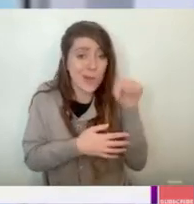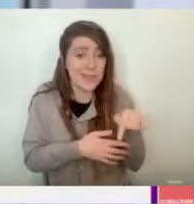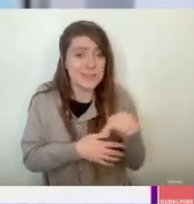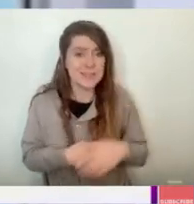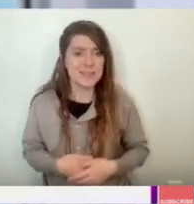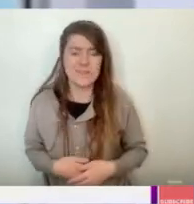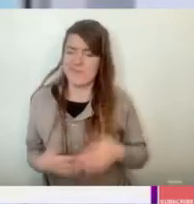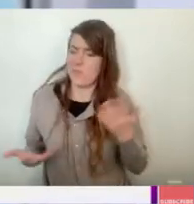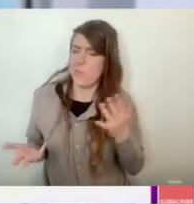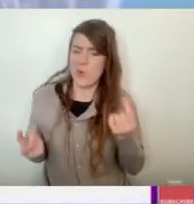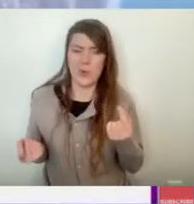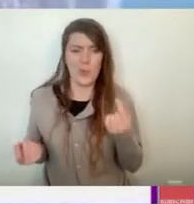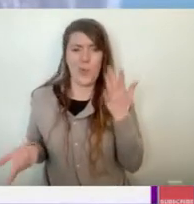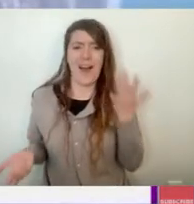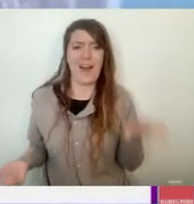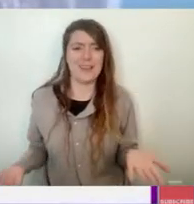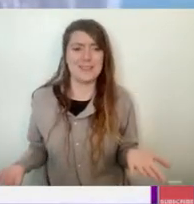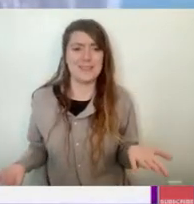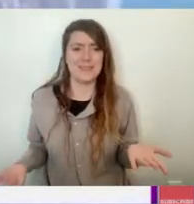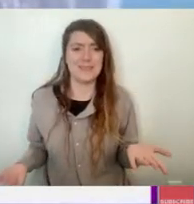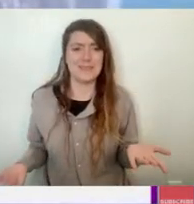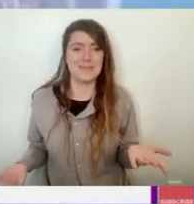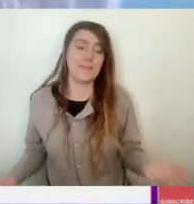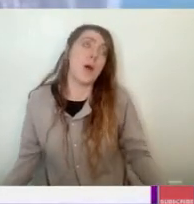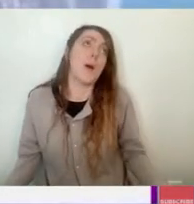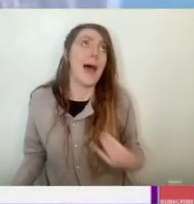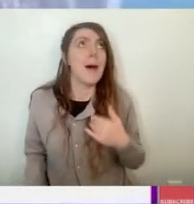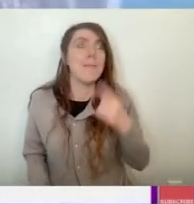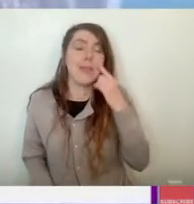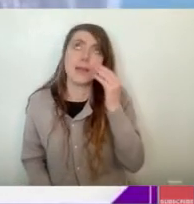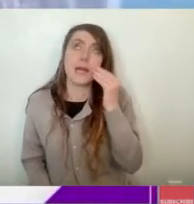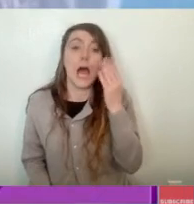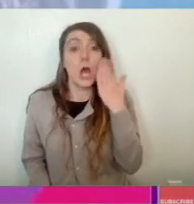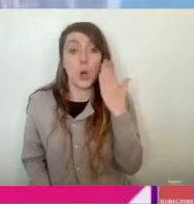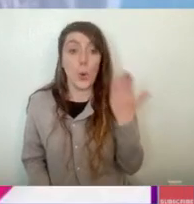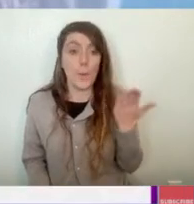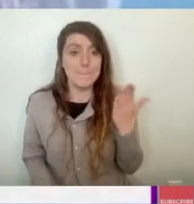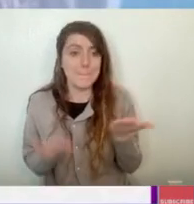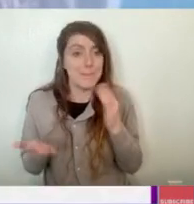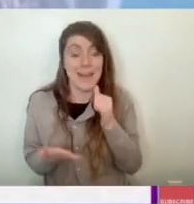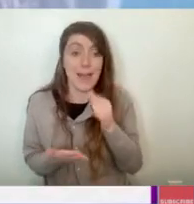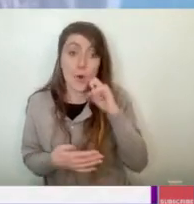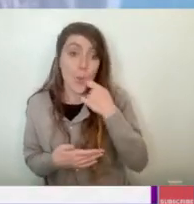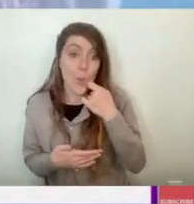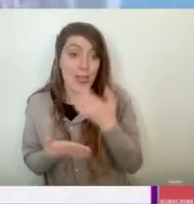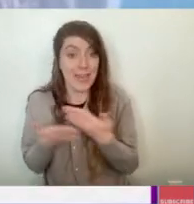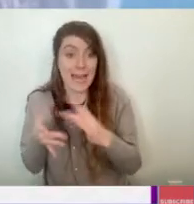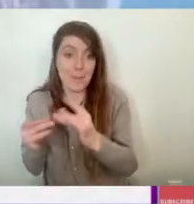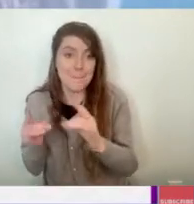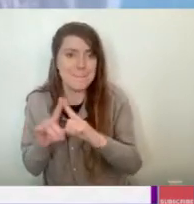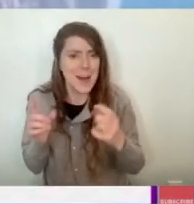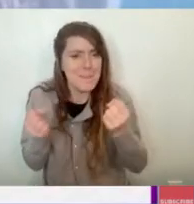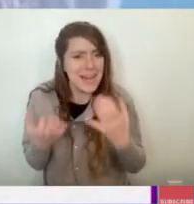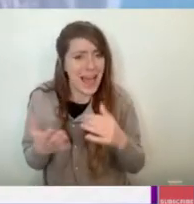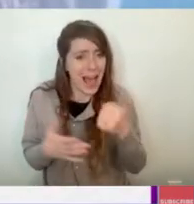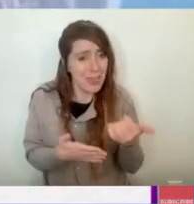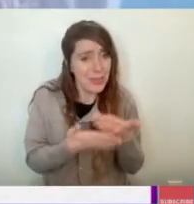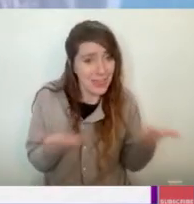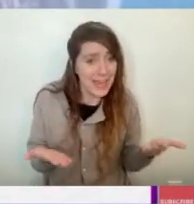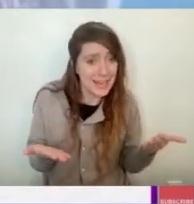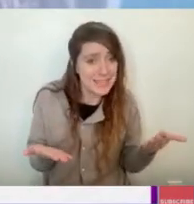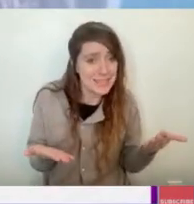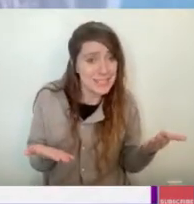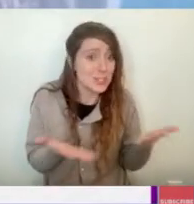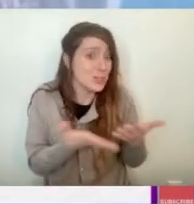doing? Like, why? You know what I mean? Like, I'm just saying this. Okay, I know this is probably not the cool thing to say, but like, there are so many other things